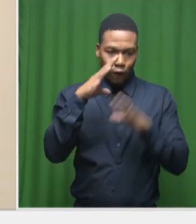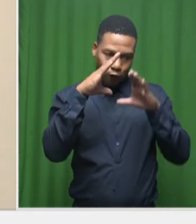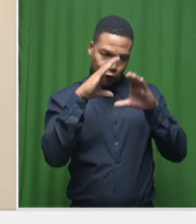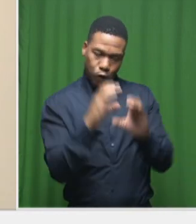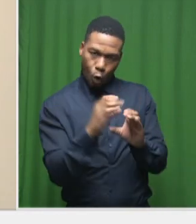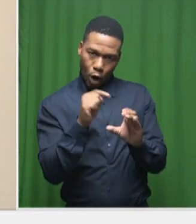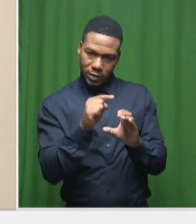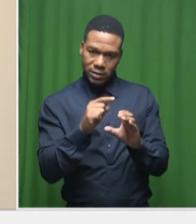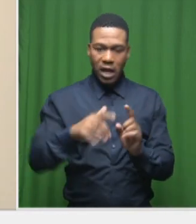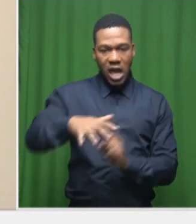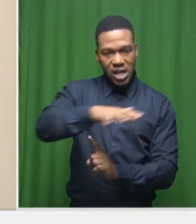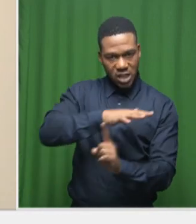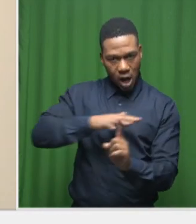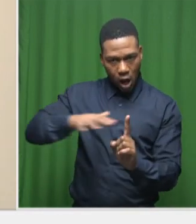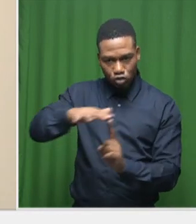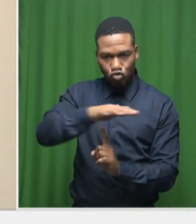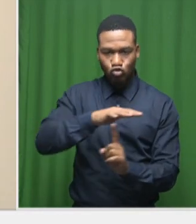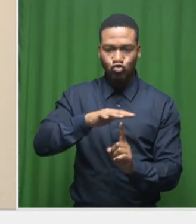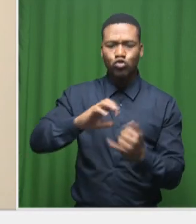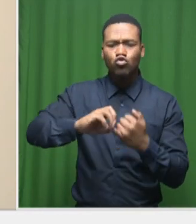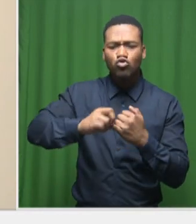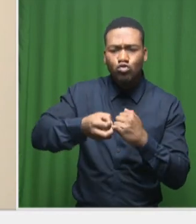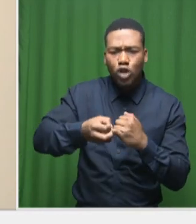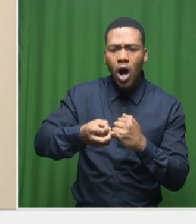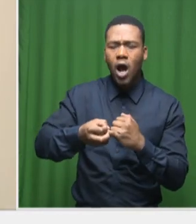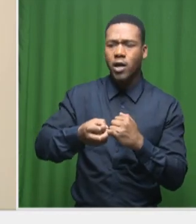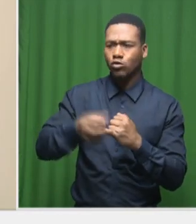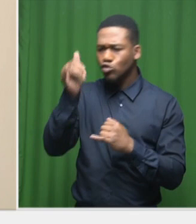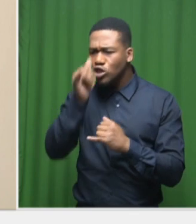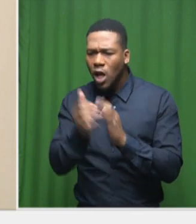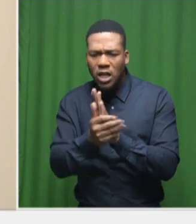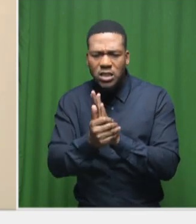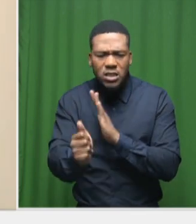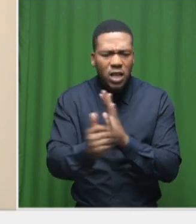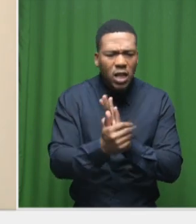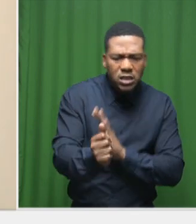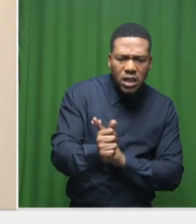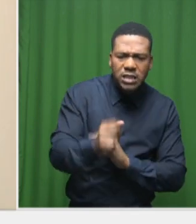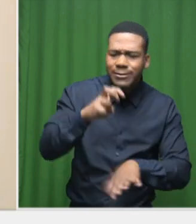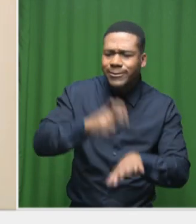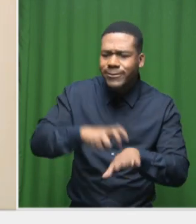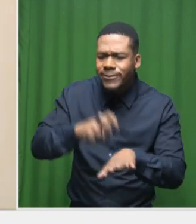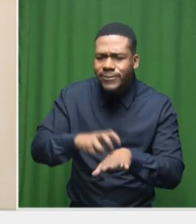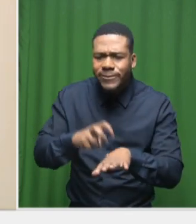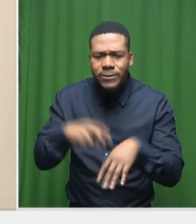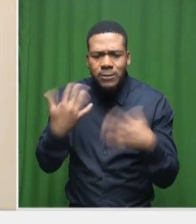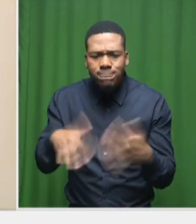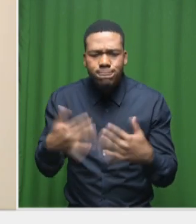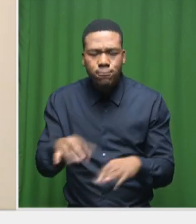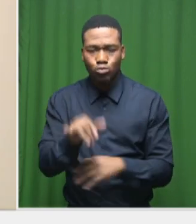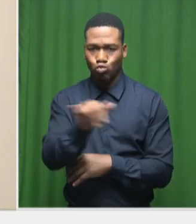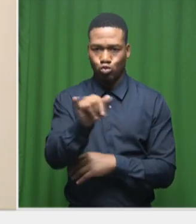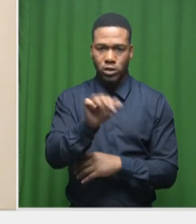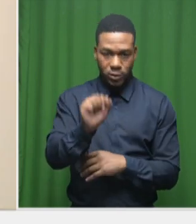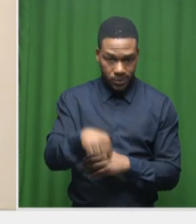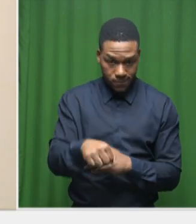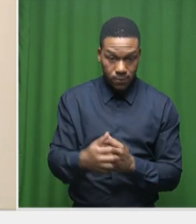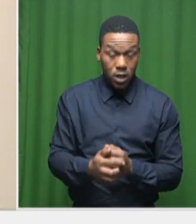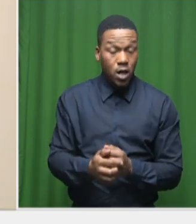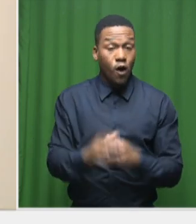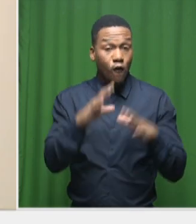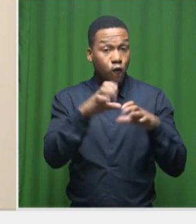approach, which was to prioritize the skills that underpin the critical sectors, which at that time it was automotive, manufacturing, and